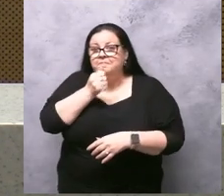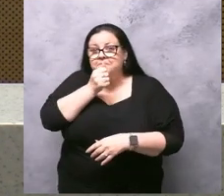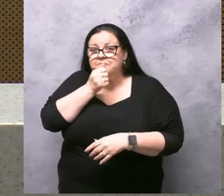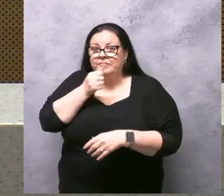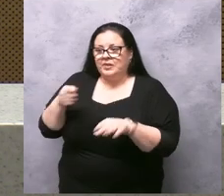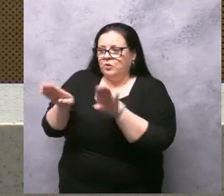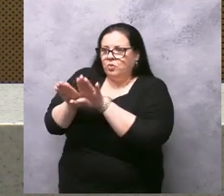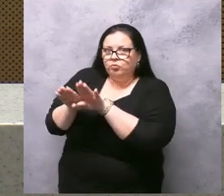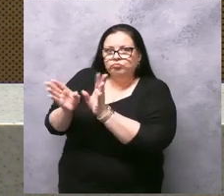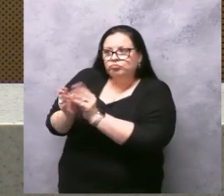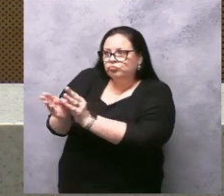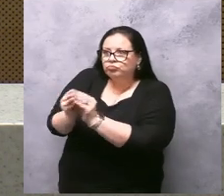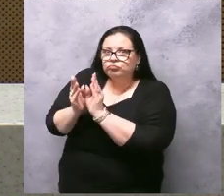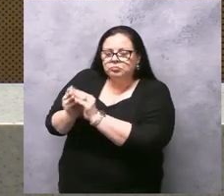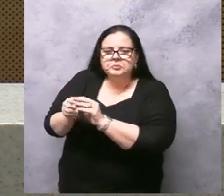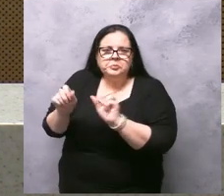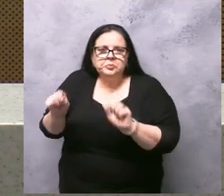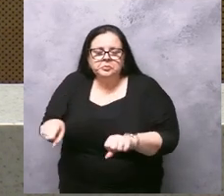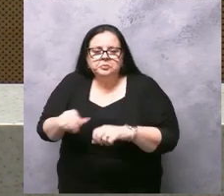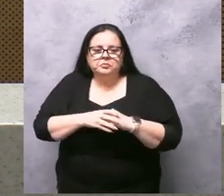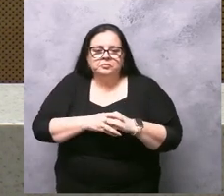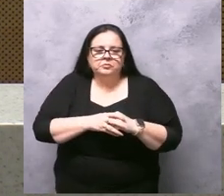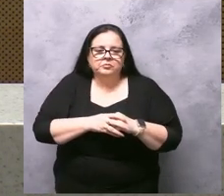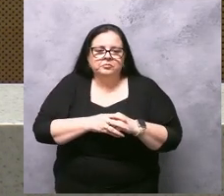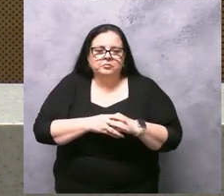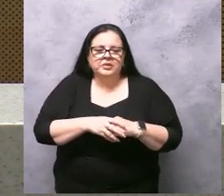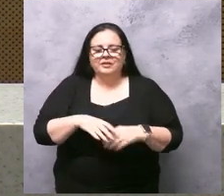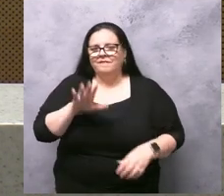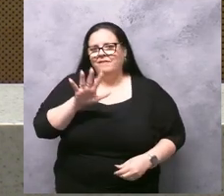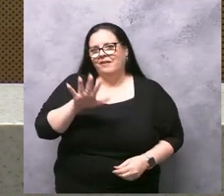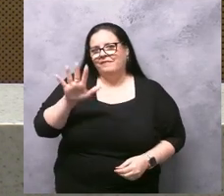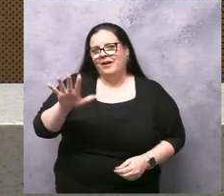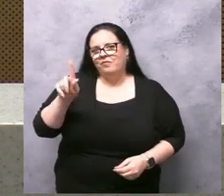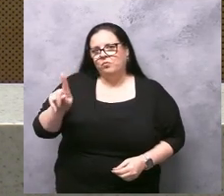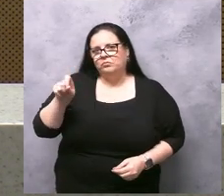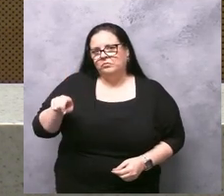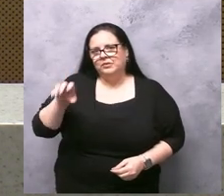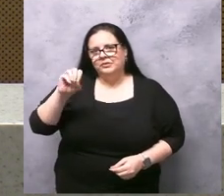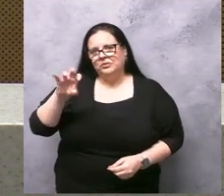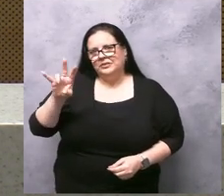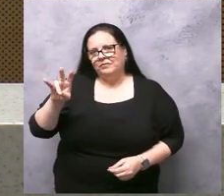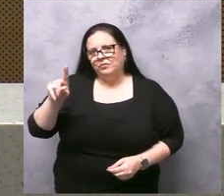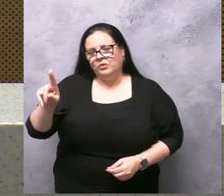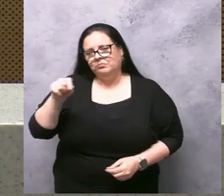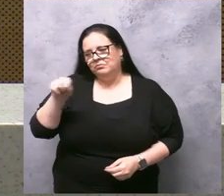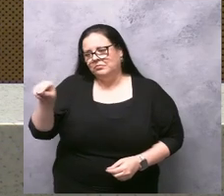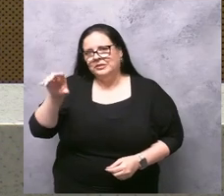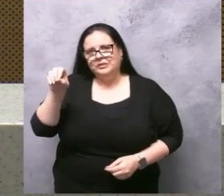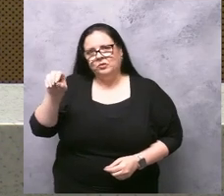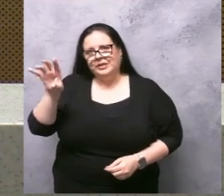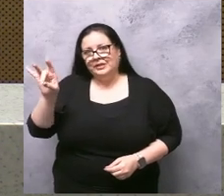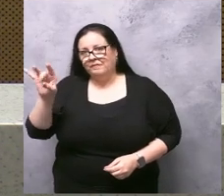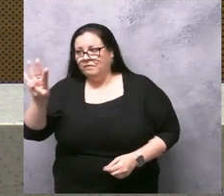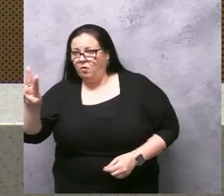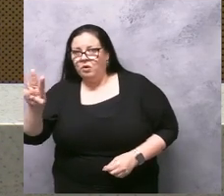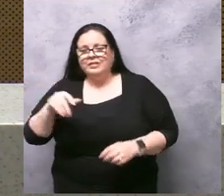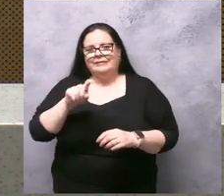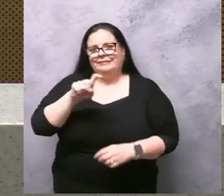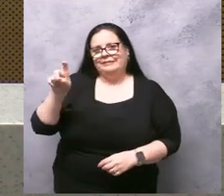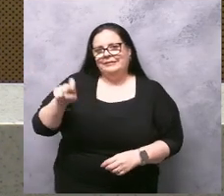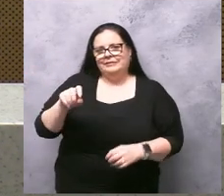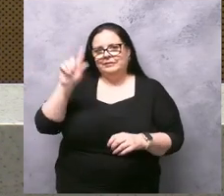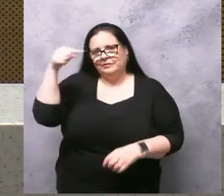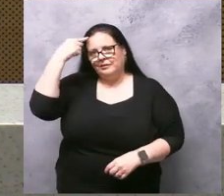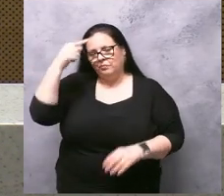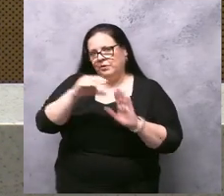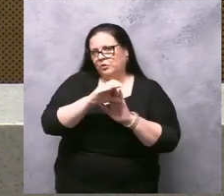closed session, consider a duly matter posted as meeting in sections 551.071 through 551.084 of the Texas Government